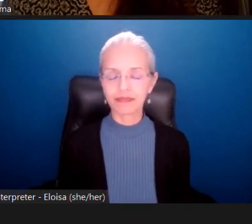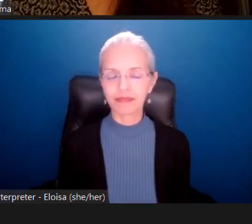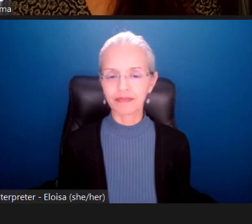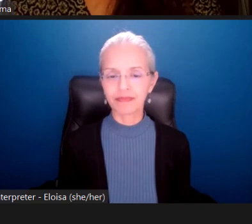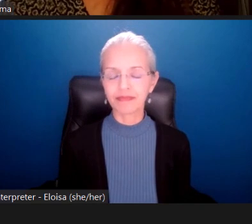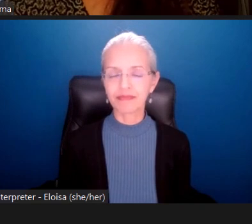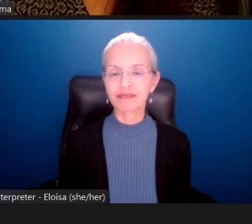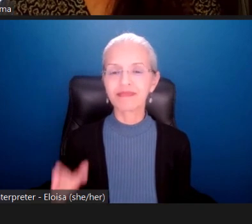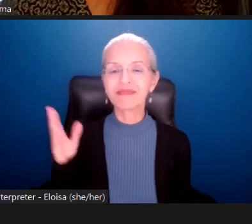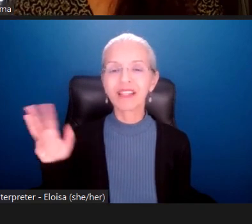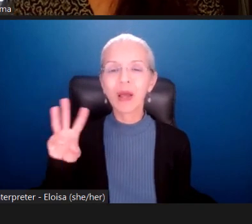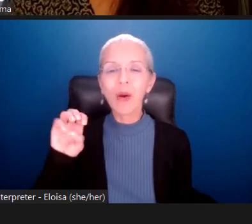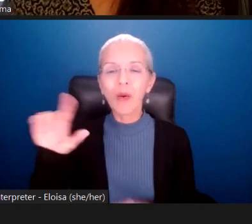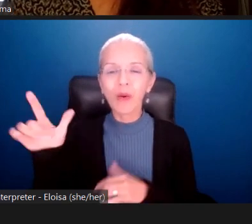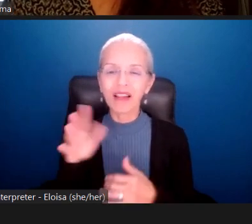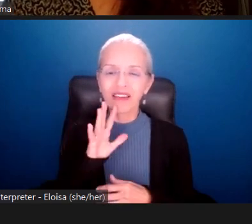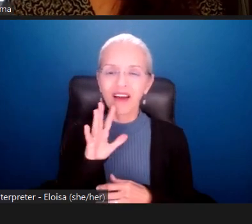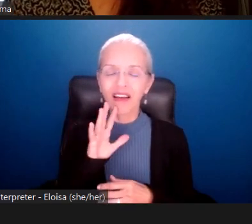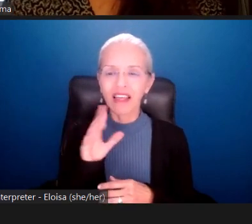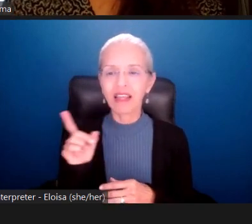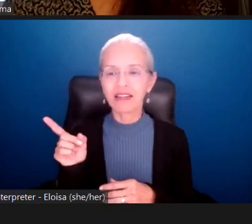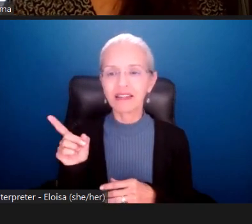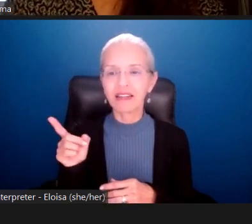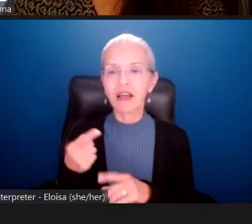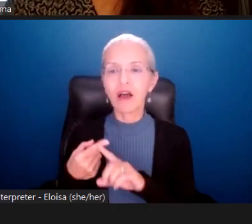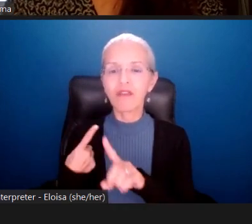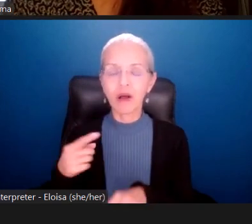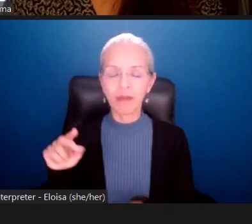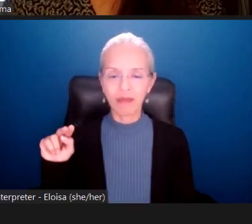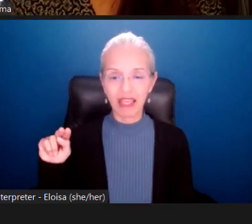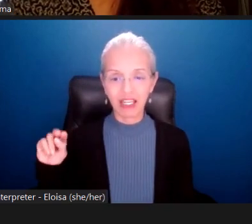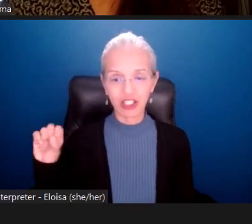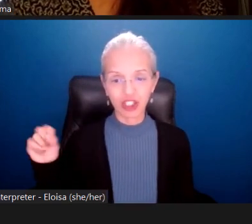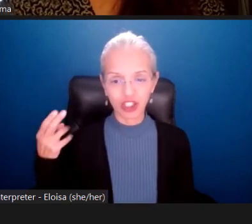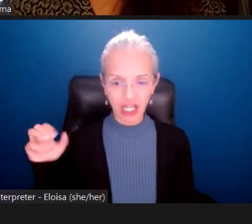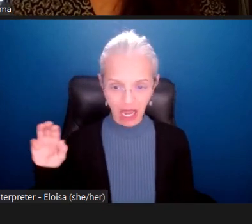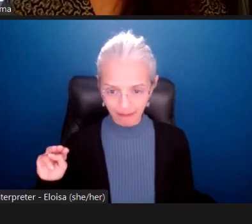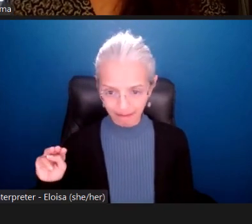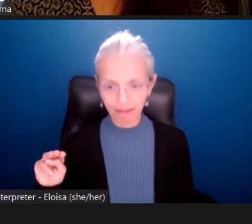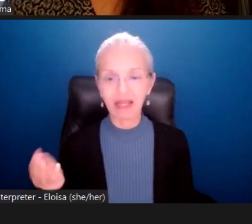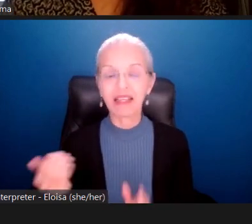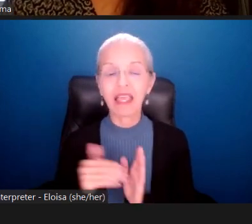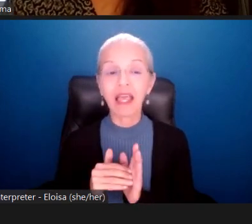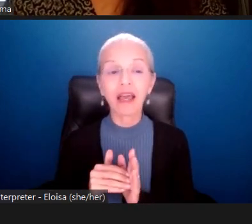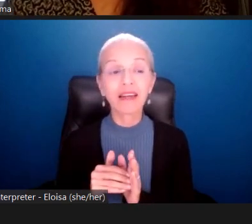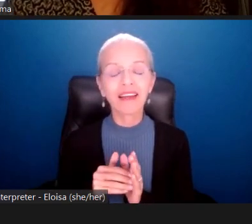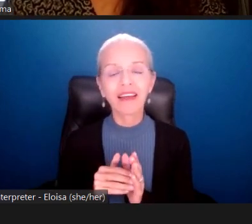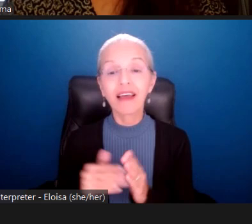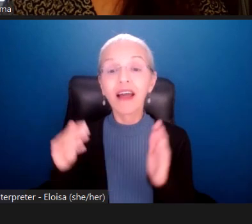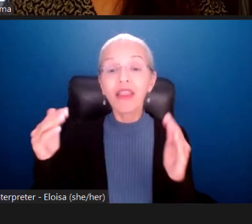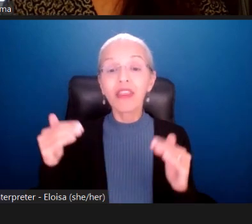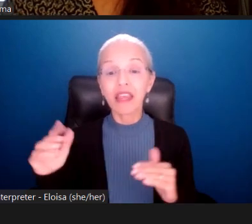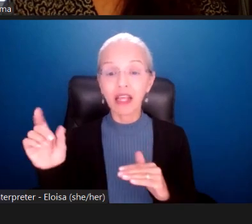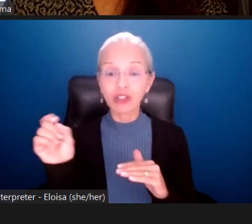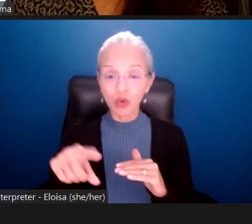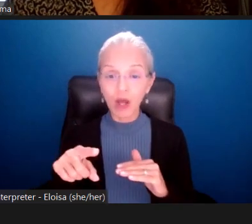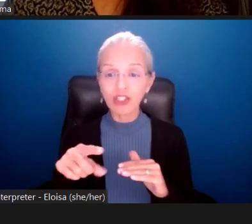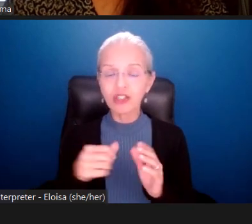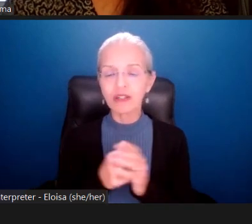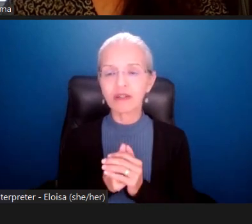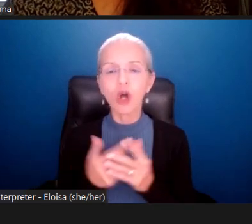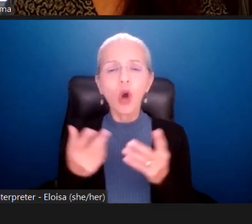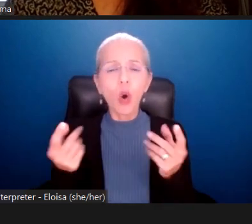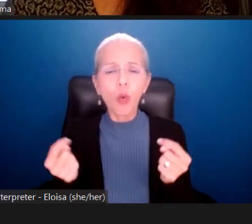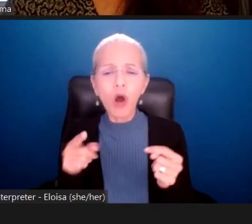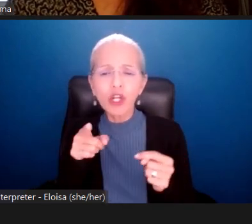This is Will from NCHAM again. The next question is, what do